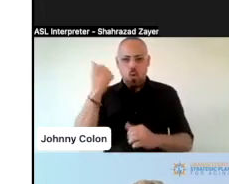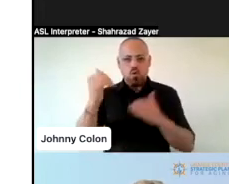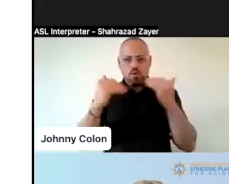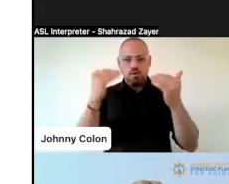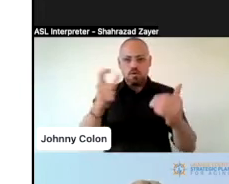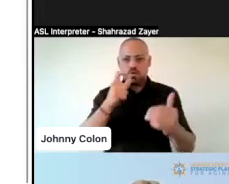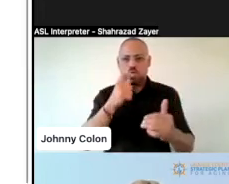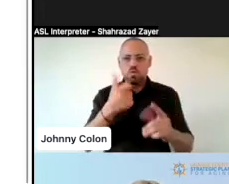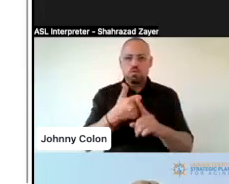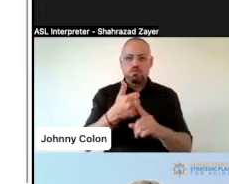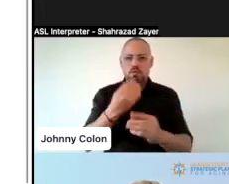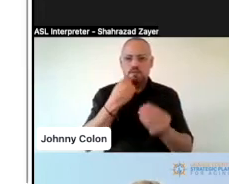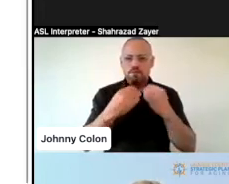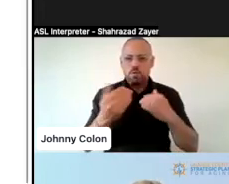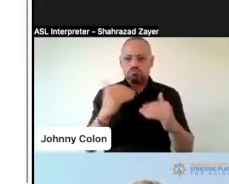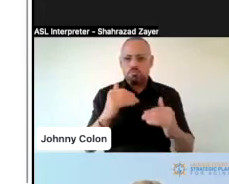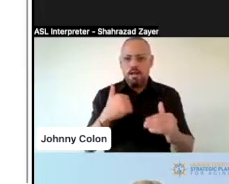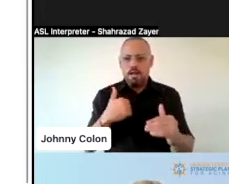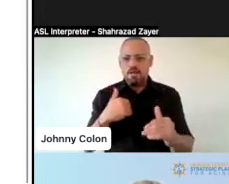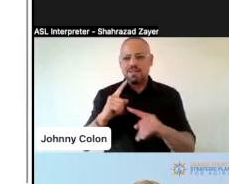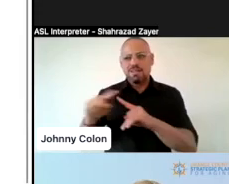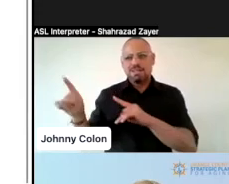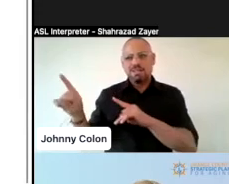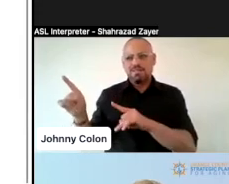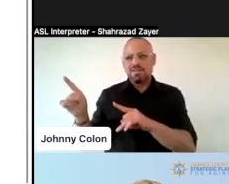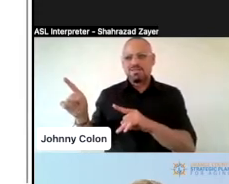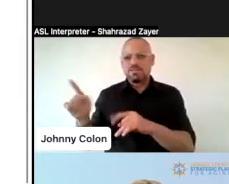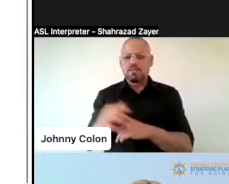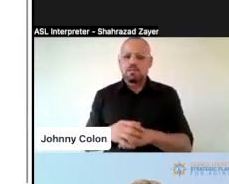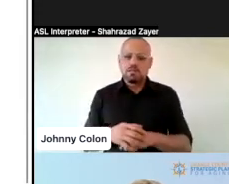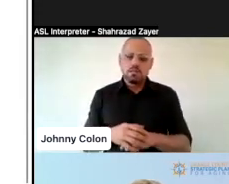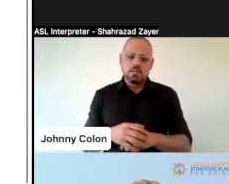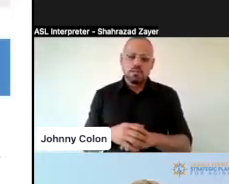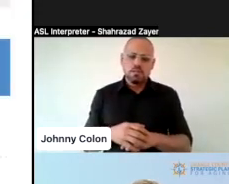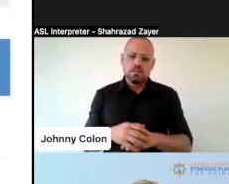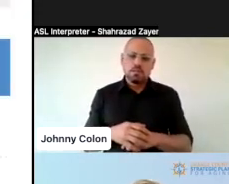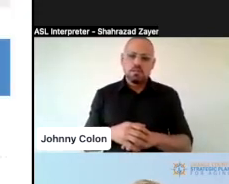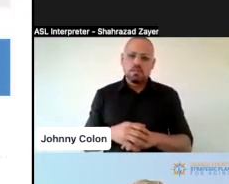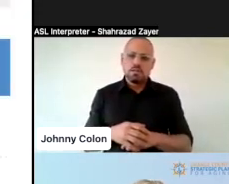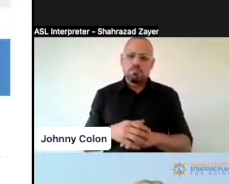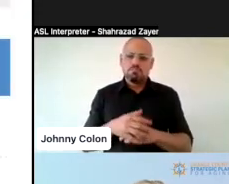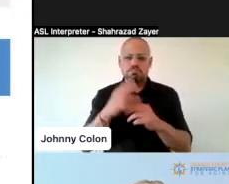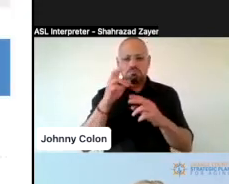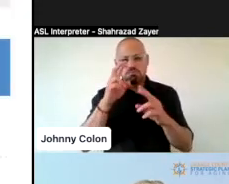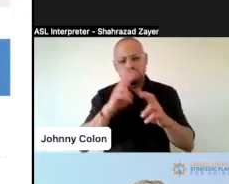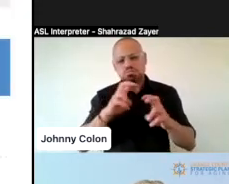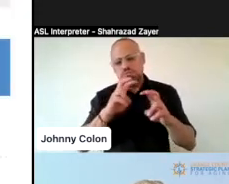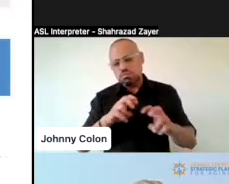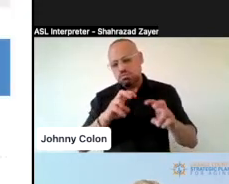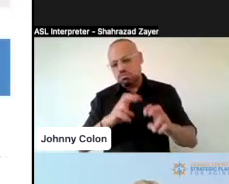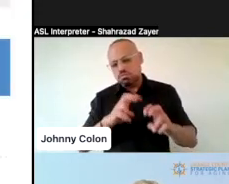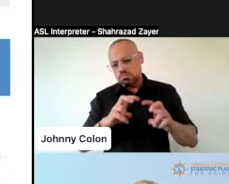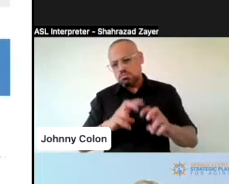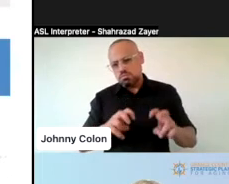insecure. And it's a bit of a different exercise. And after much analysis,